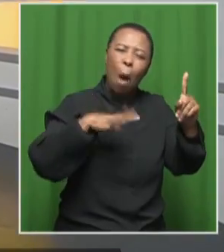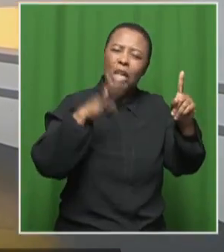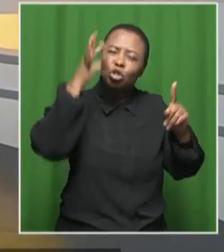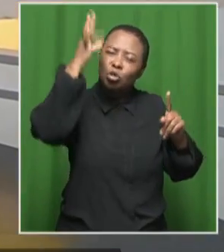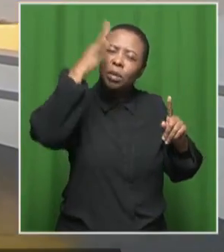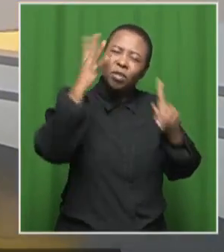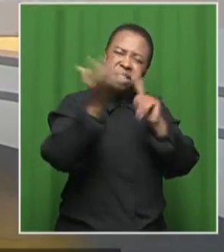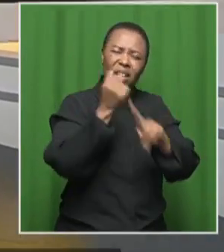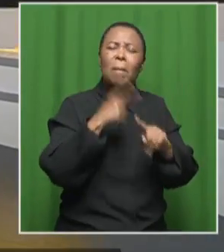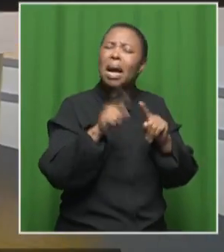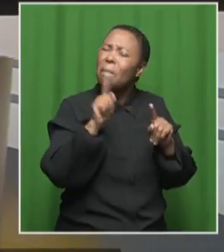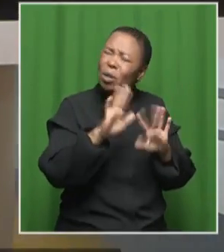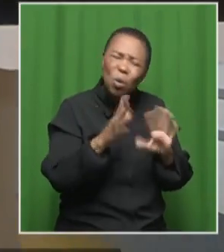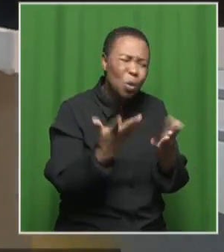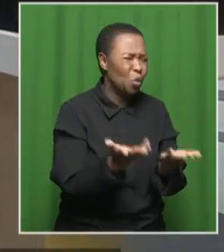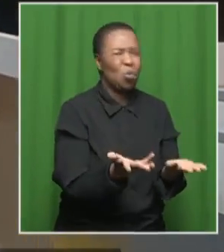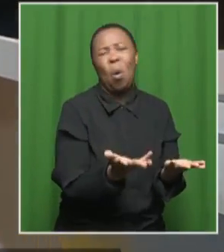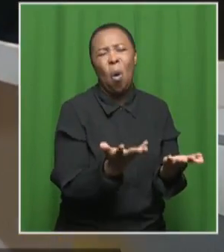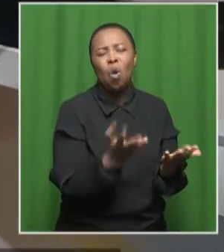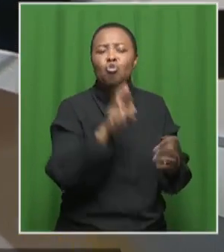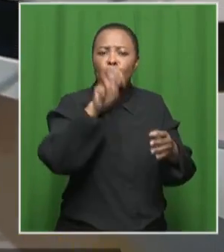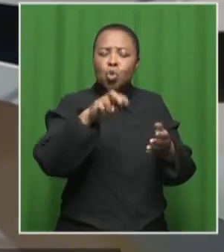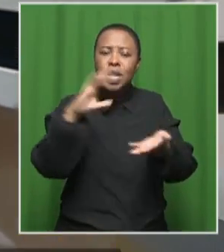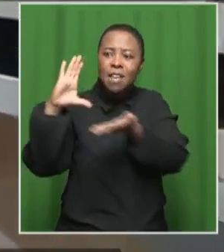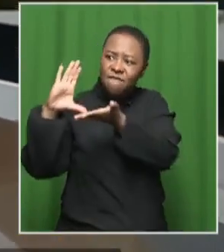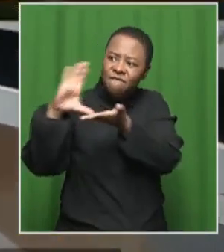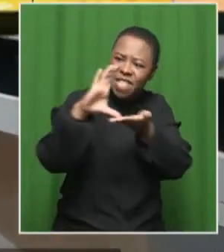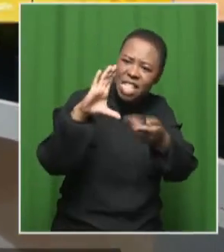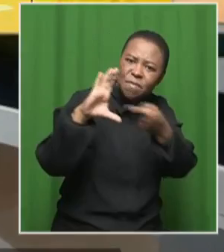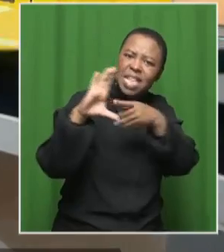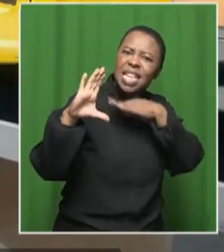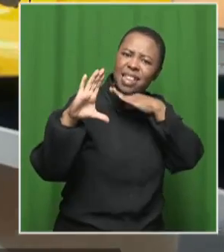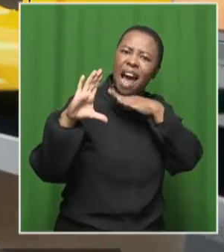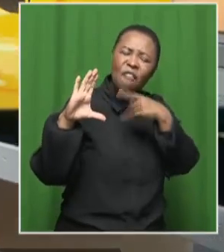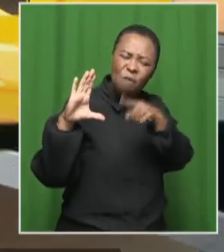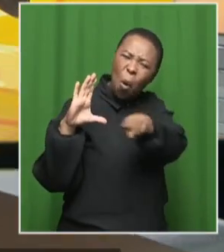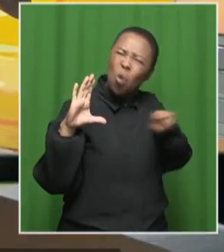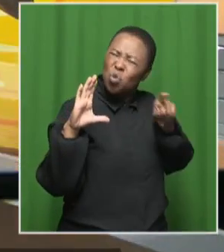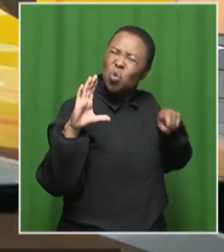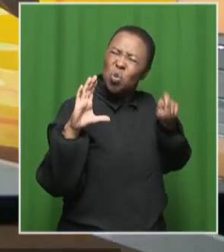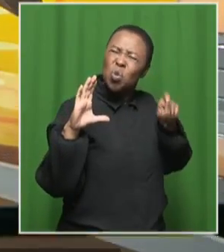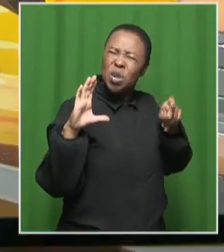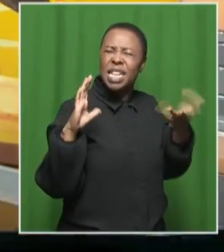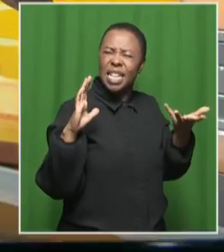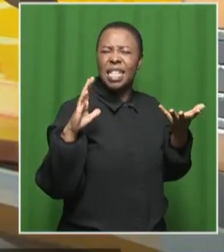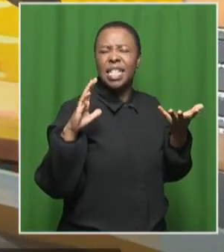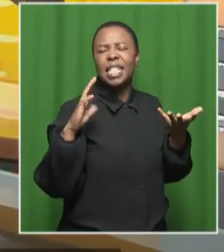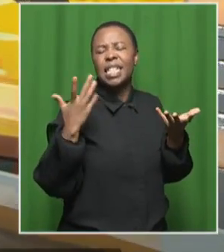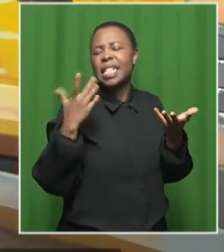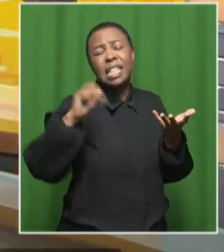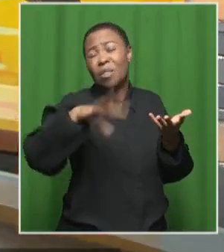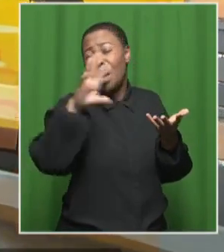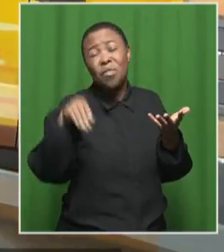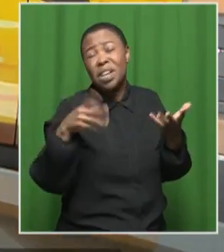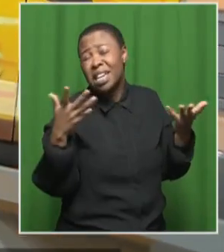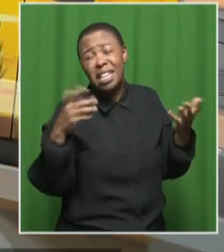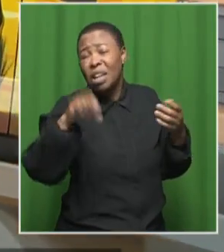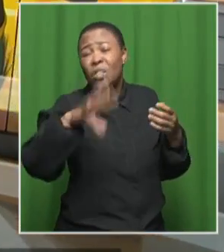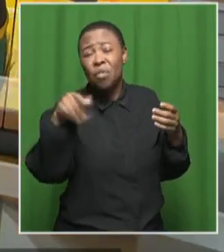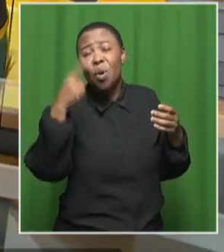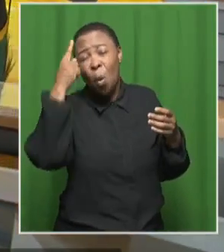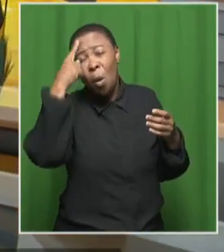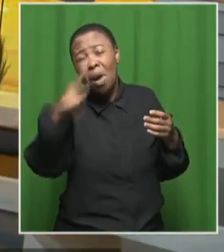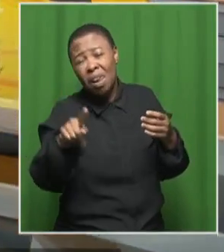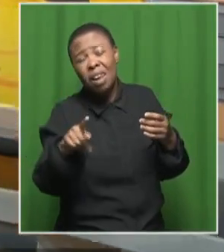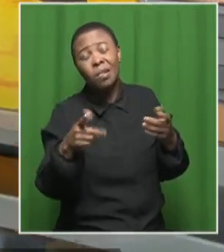way. It should not be that way. There should be the investment into the sector. Absolutely. Because as Africans, as South Africans, as we narrow